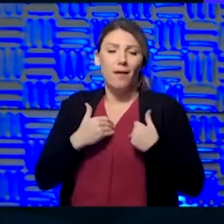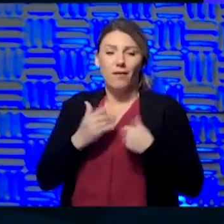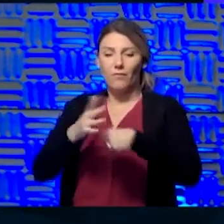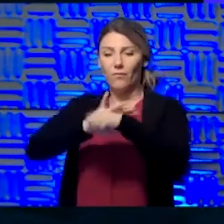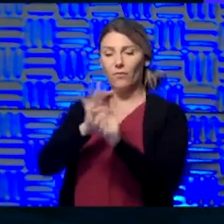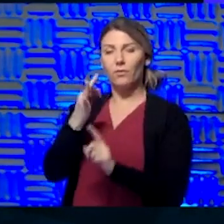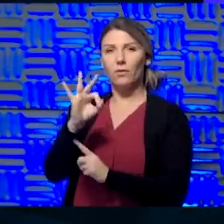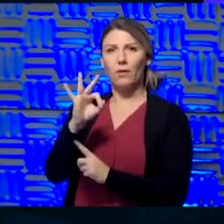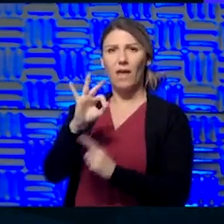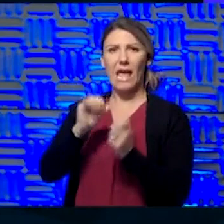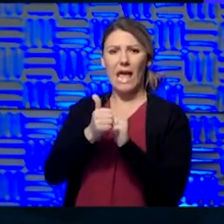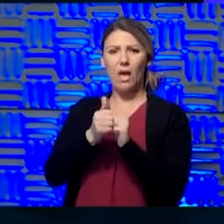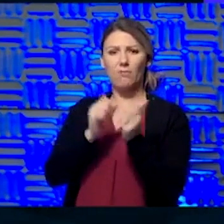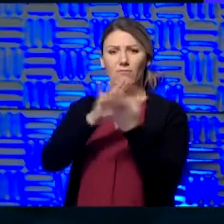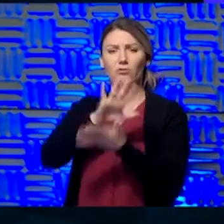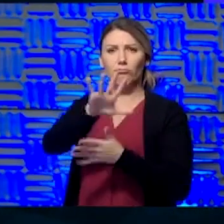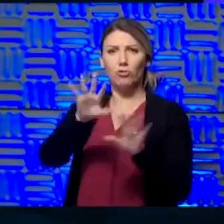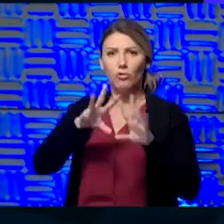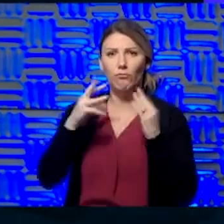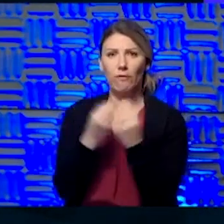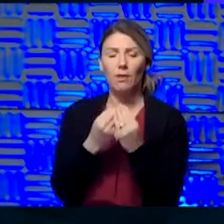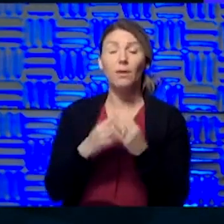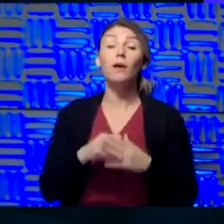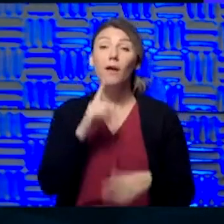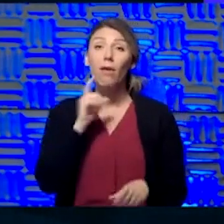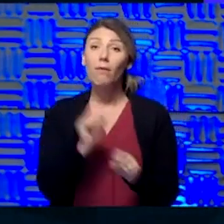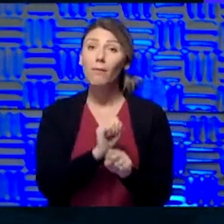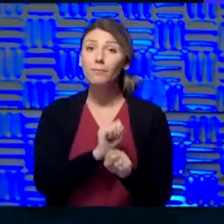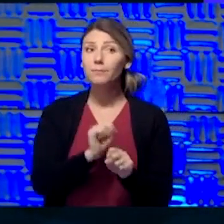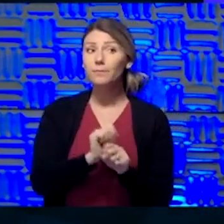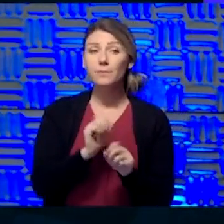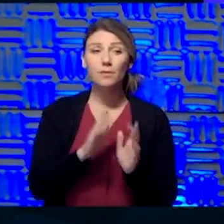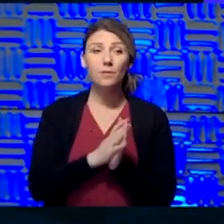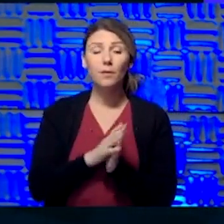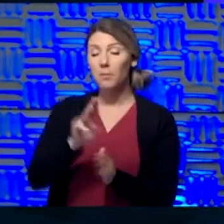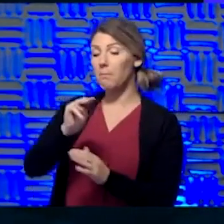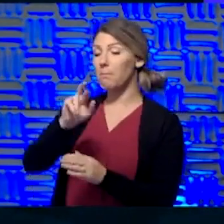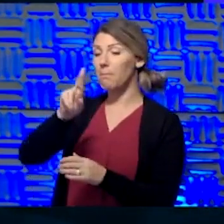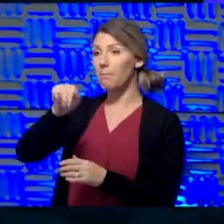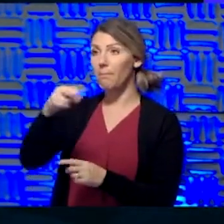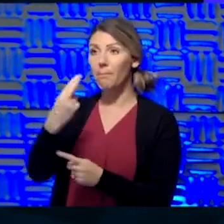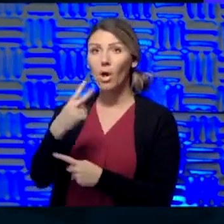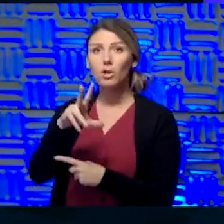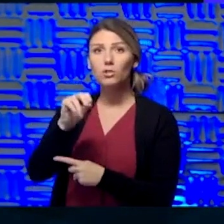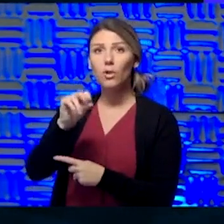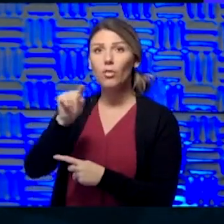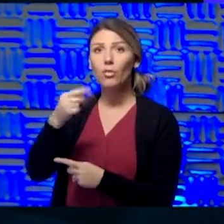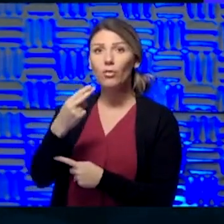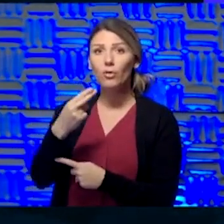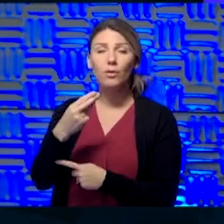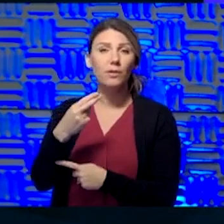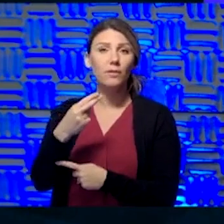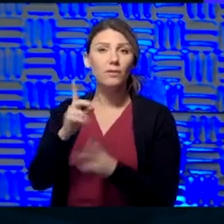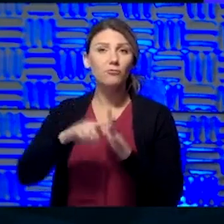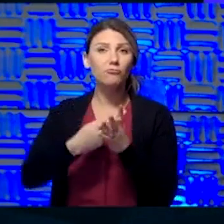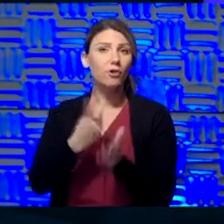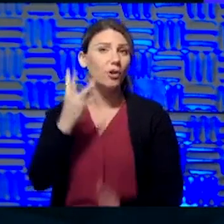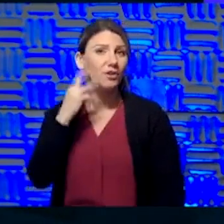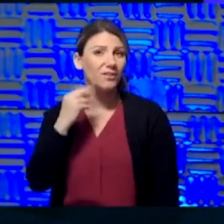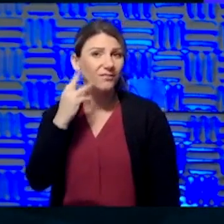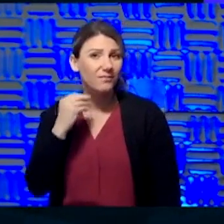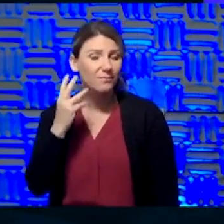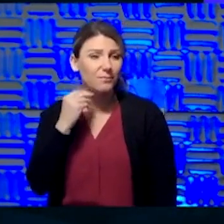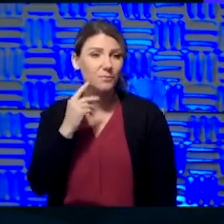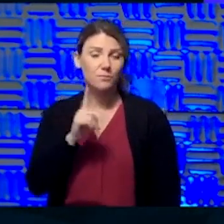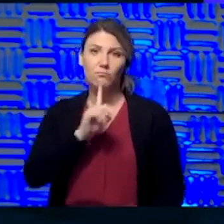your family and the recovery. Absolutely. So on March 30th, I started to experience real